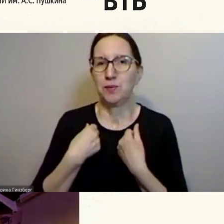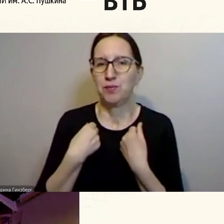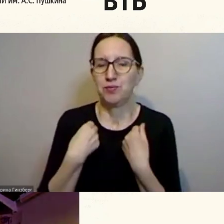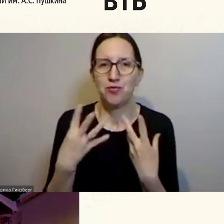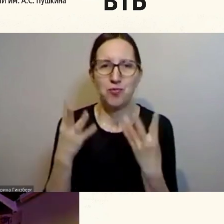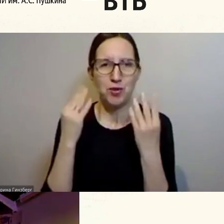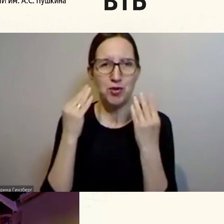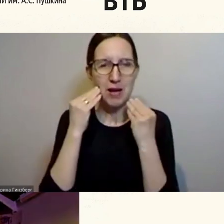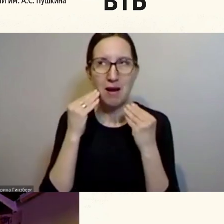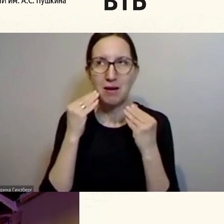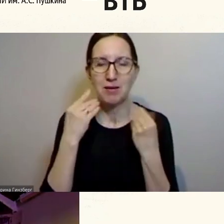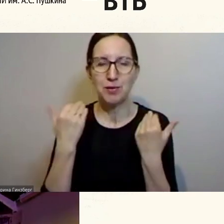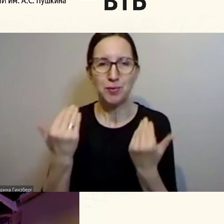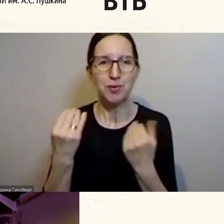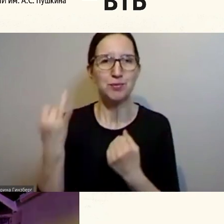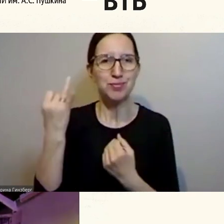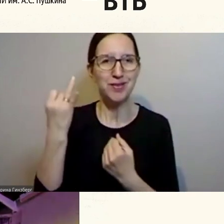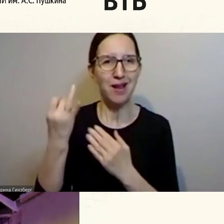the building itself,